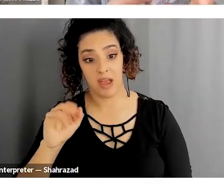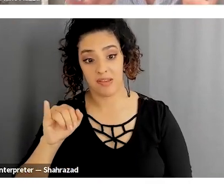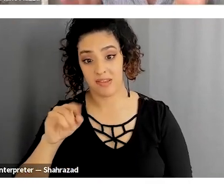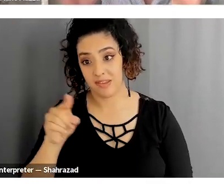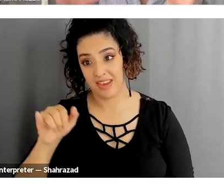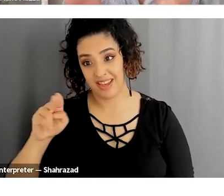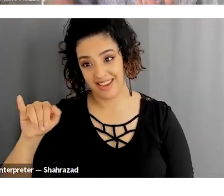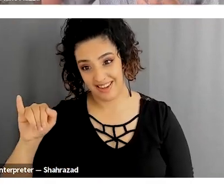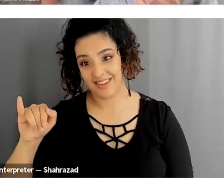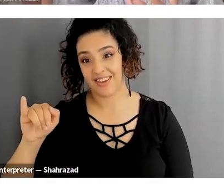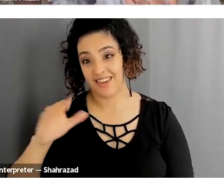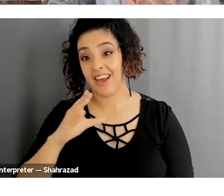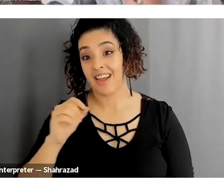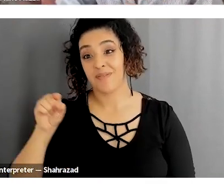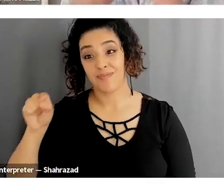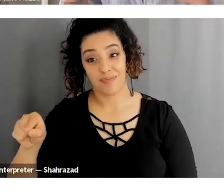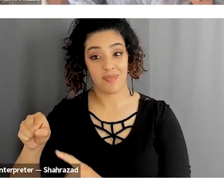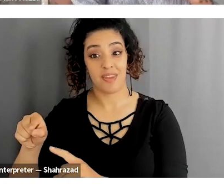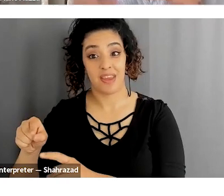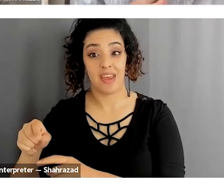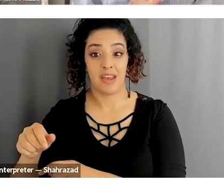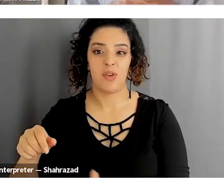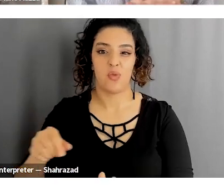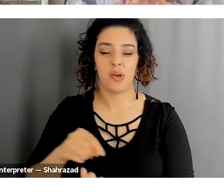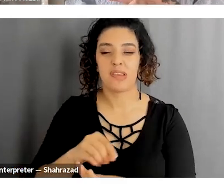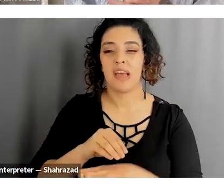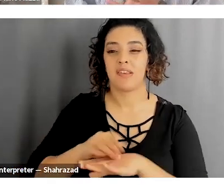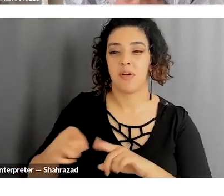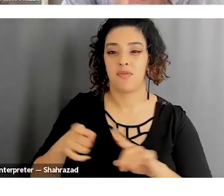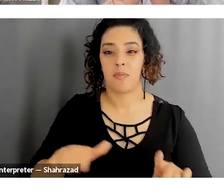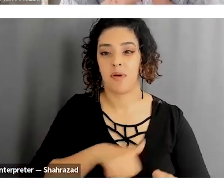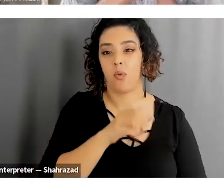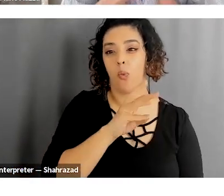And he, inspired by Wolfgang Sachs, who's another design theorist,